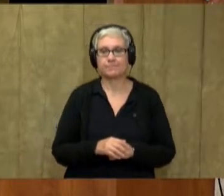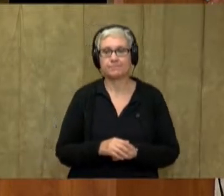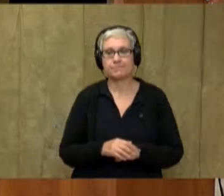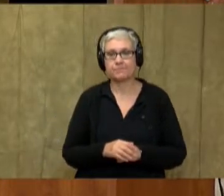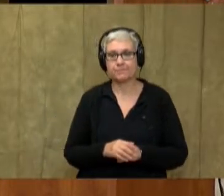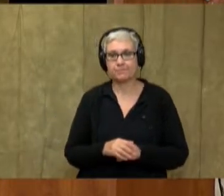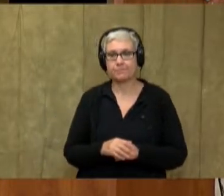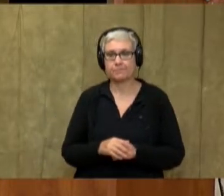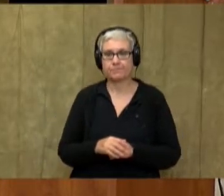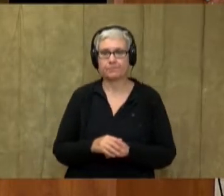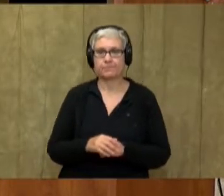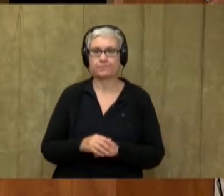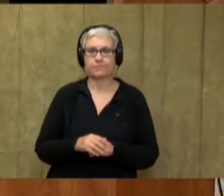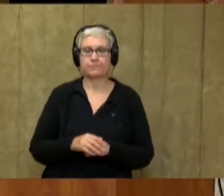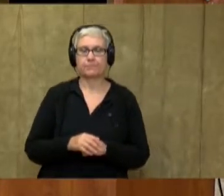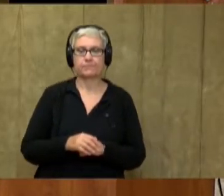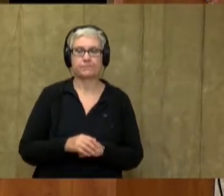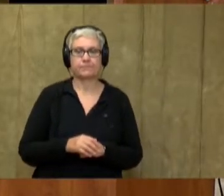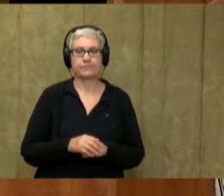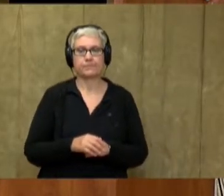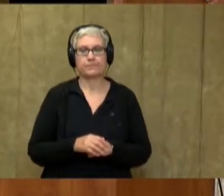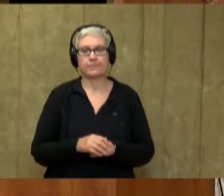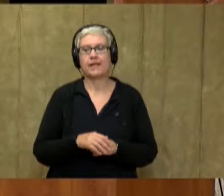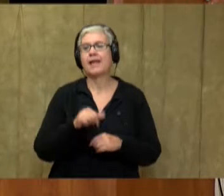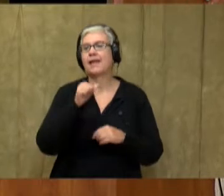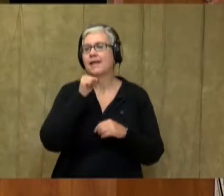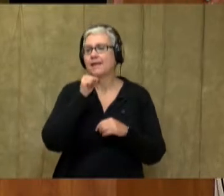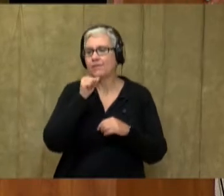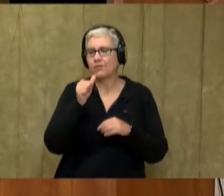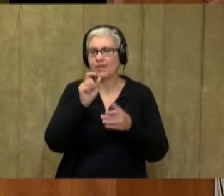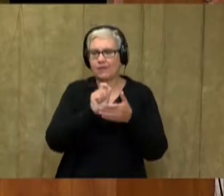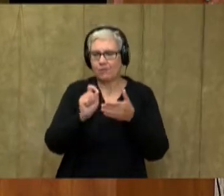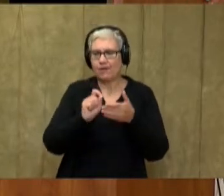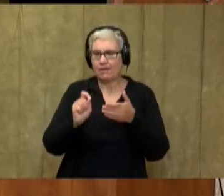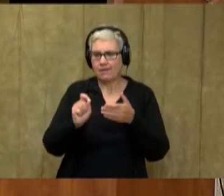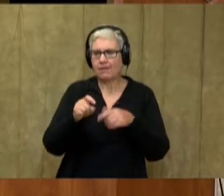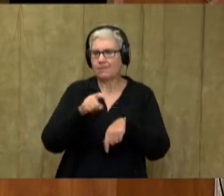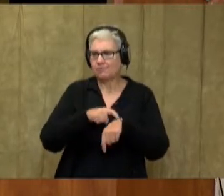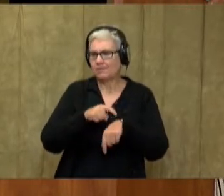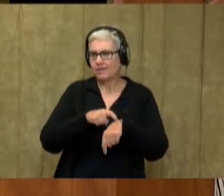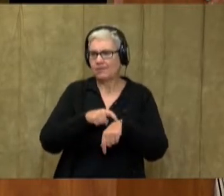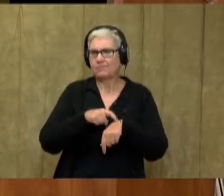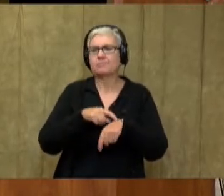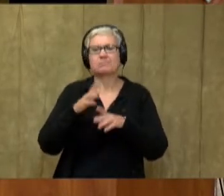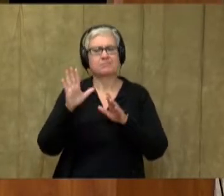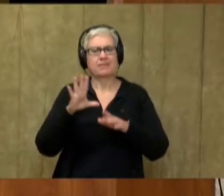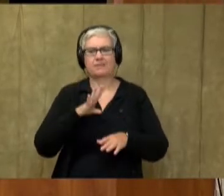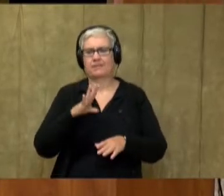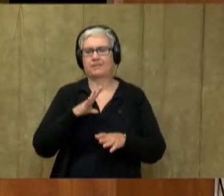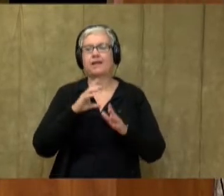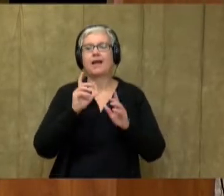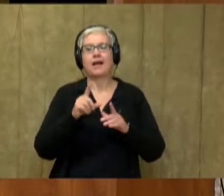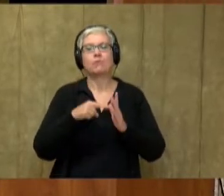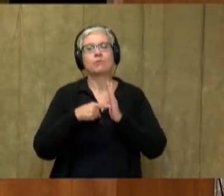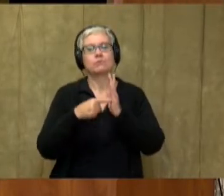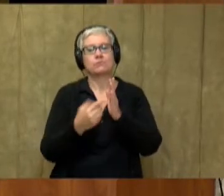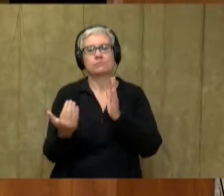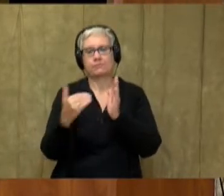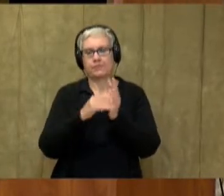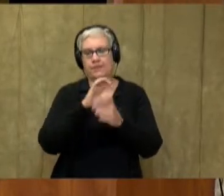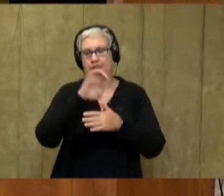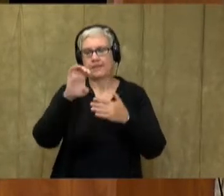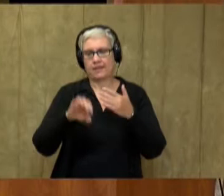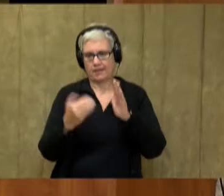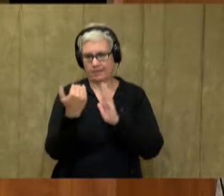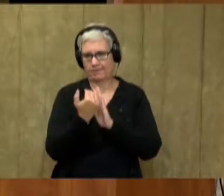mcpsstv@mcpss.com. If you didn't get it all, I'll display it later on in our lesson. So basically what we are doing